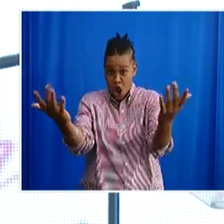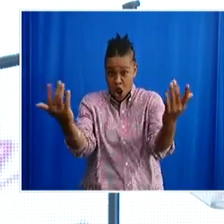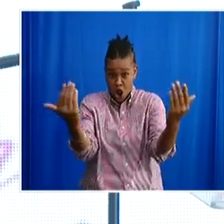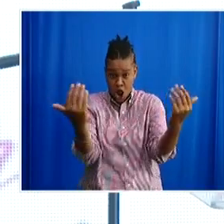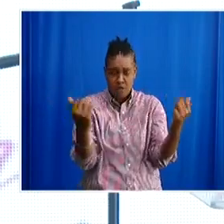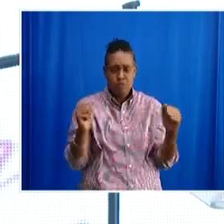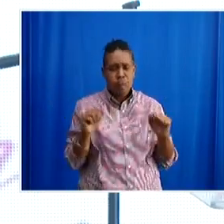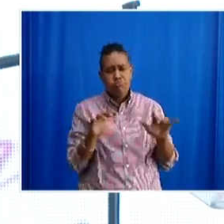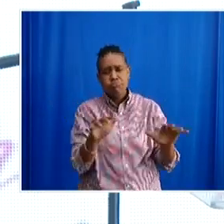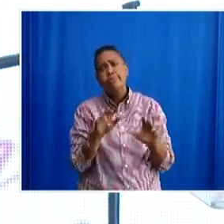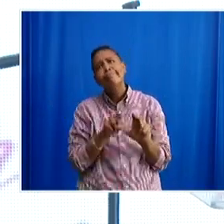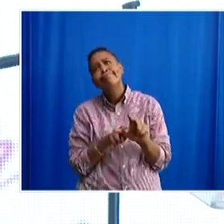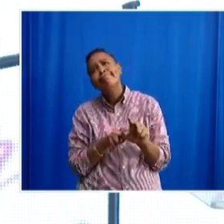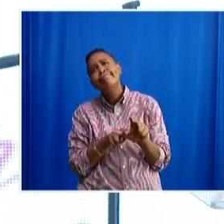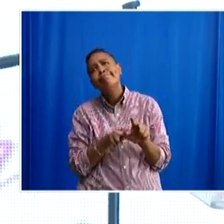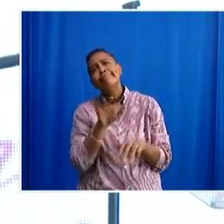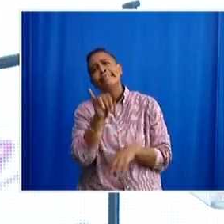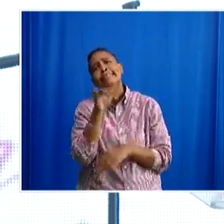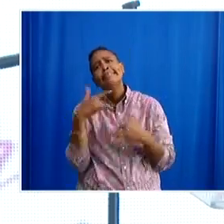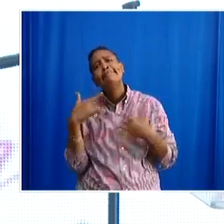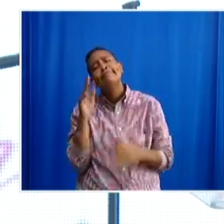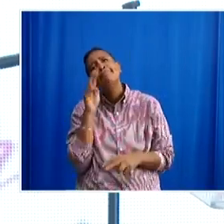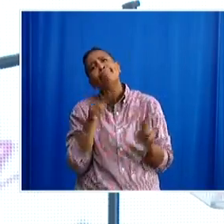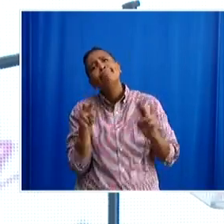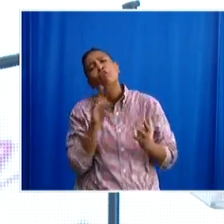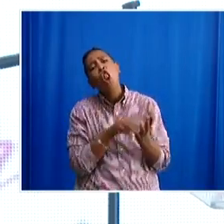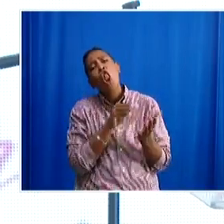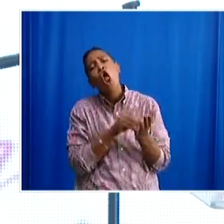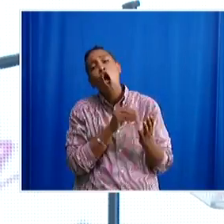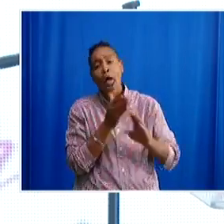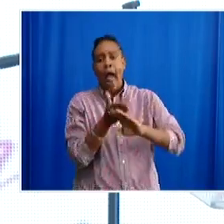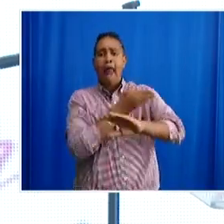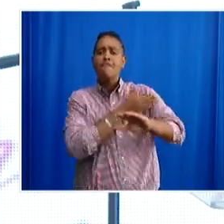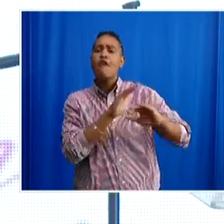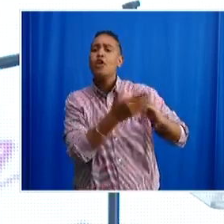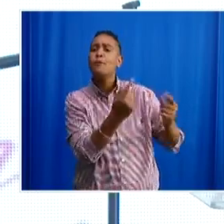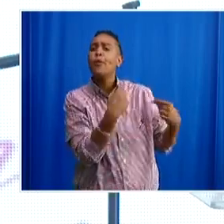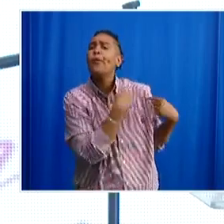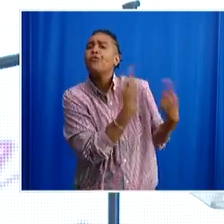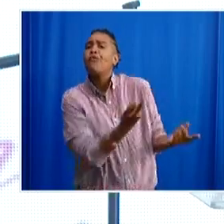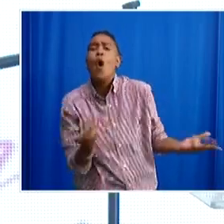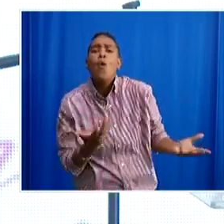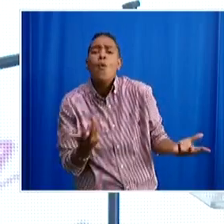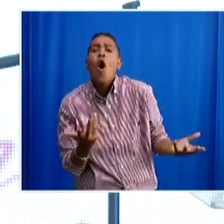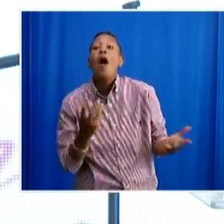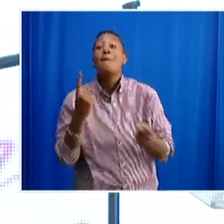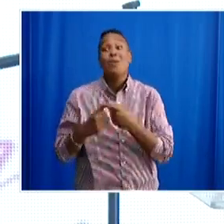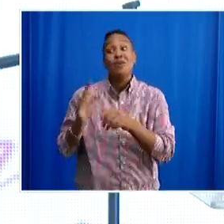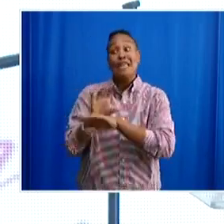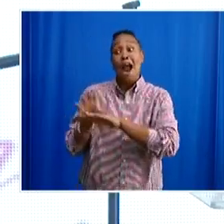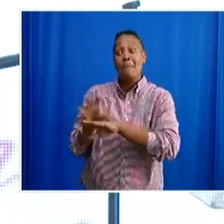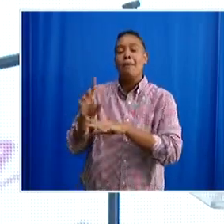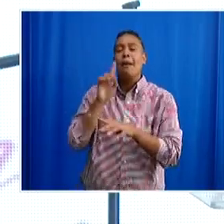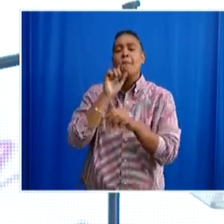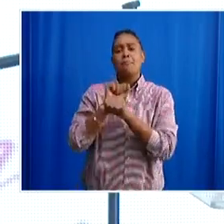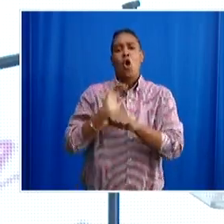the advances of Jamaica and the Caribbean in making our communities more